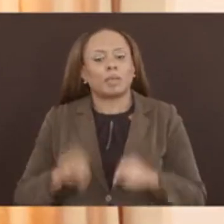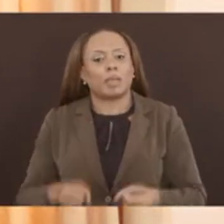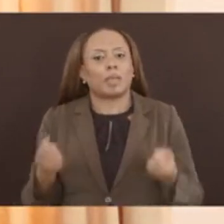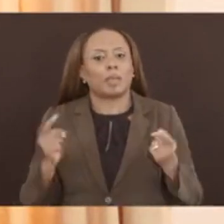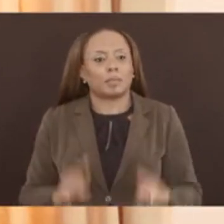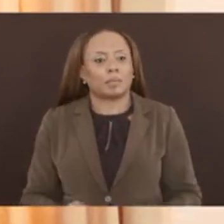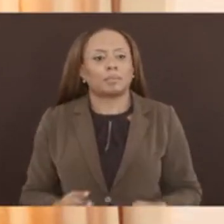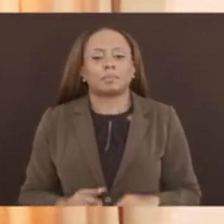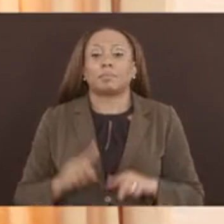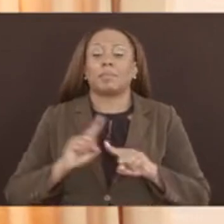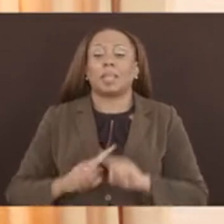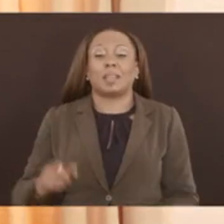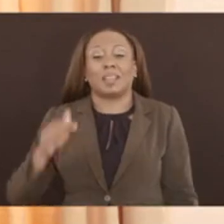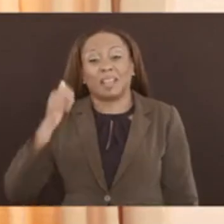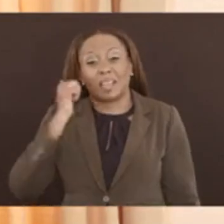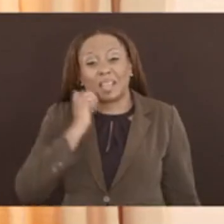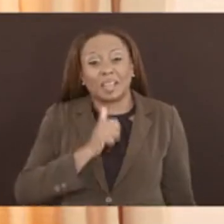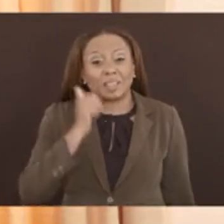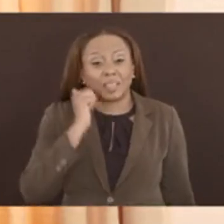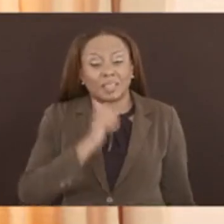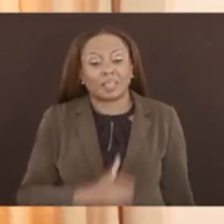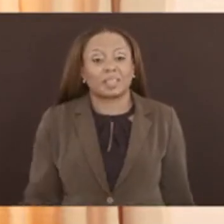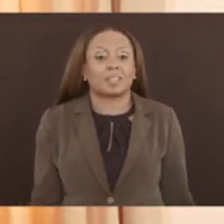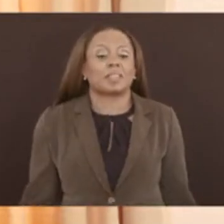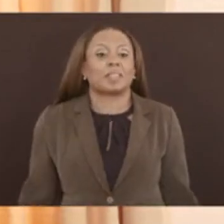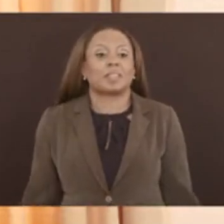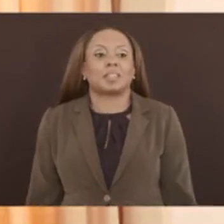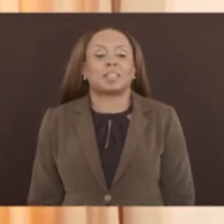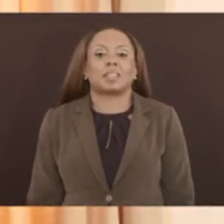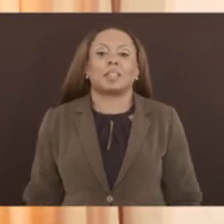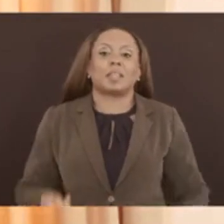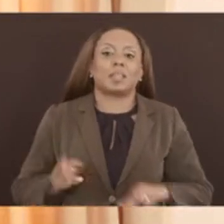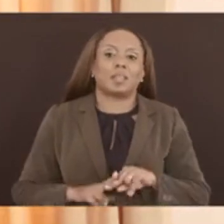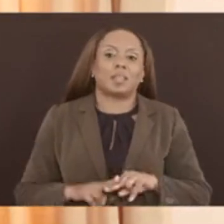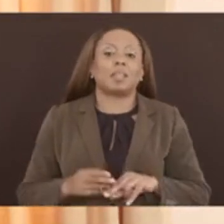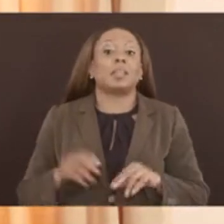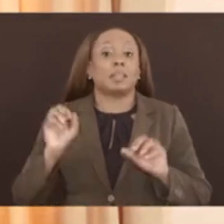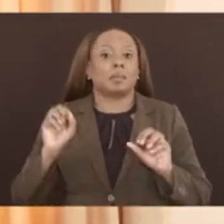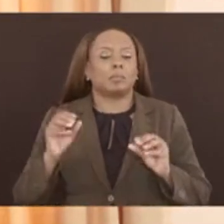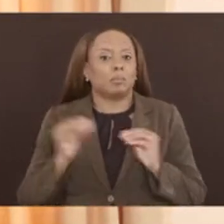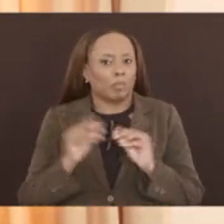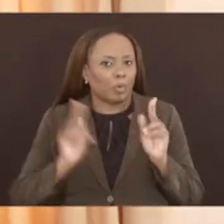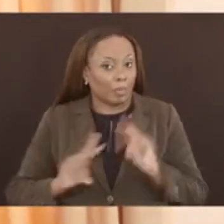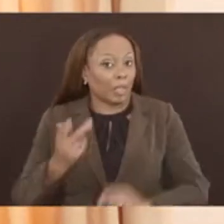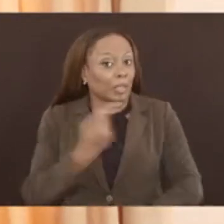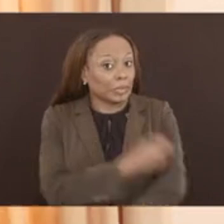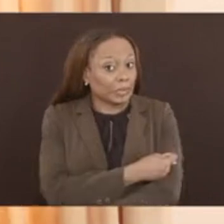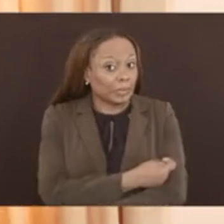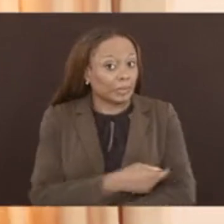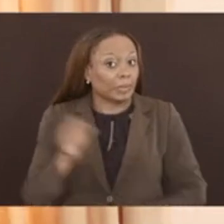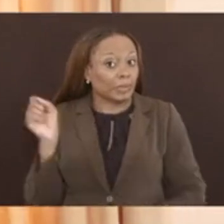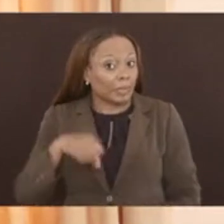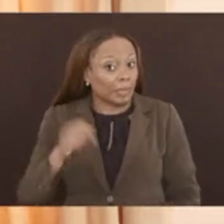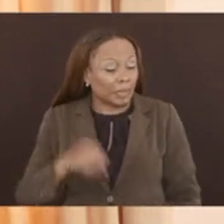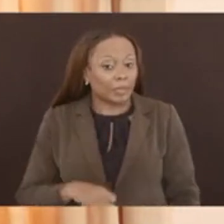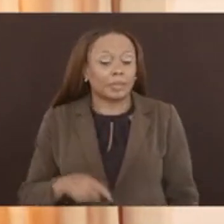are seeing every single day, you know, we've seen an uptake in the vaccines, yes, amongst our teens and our